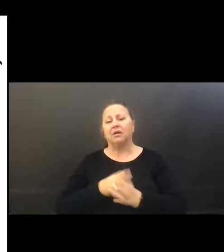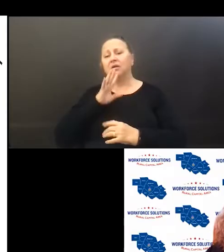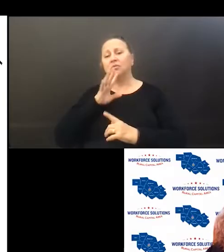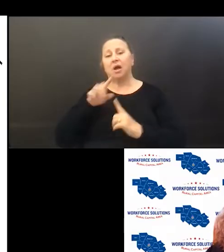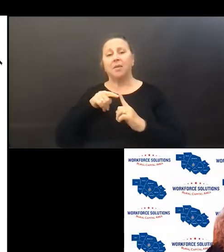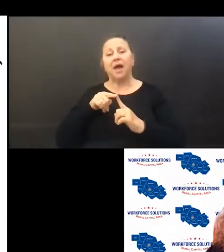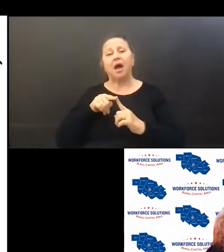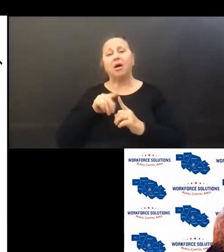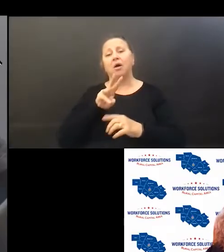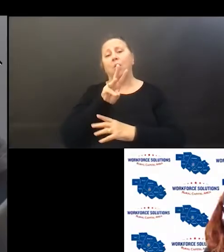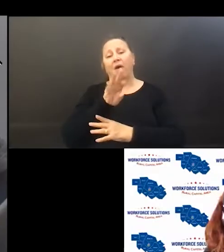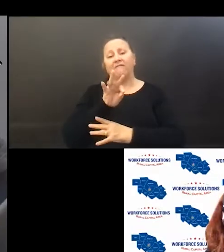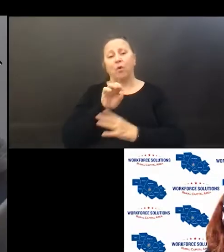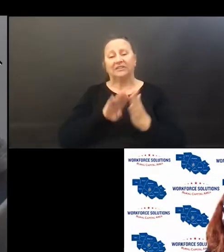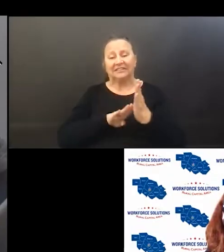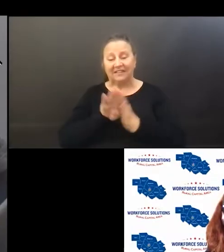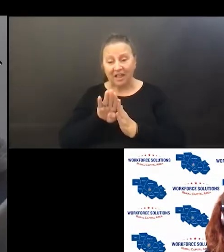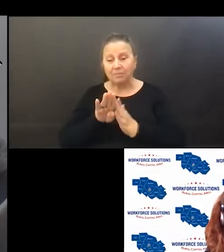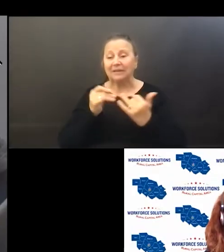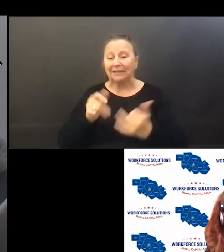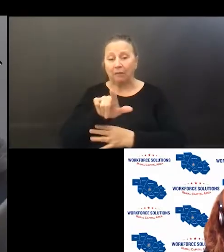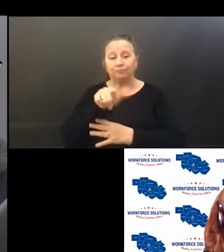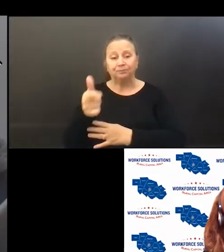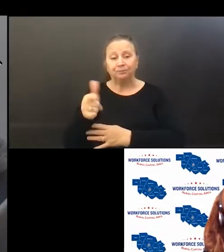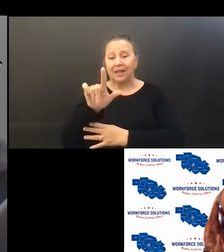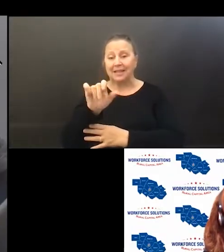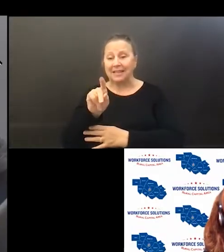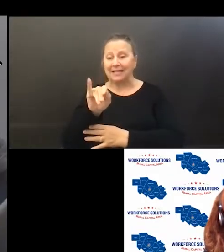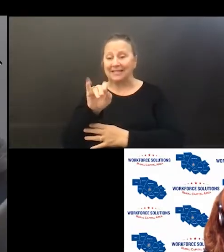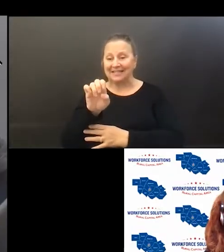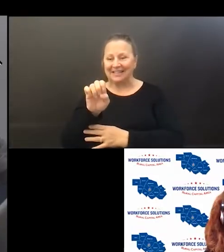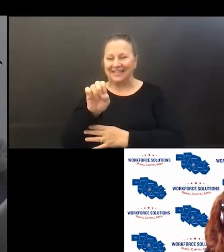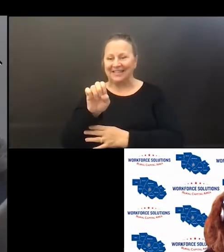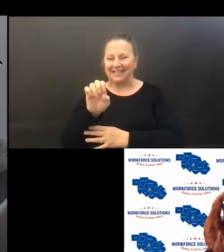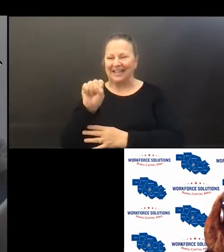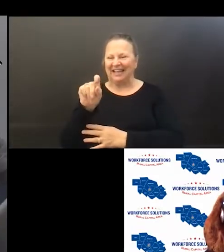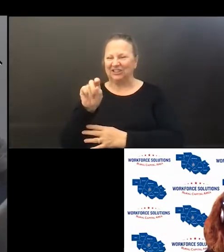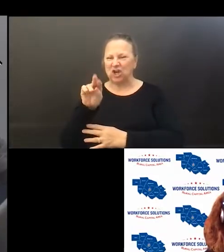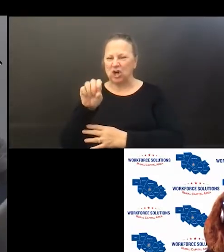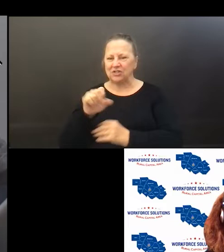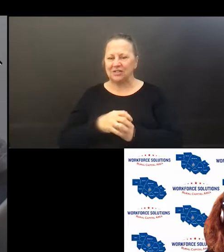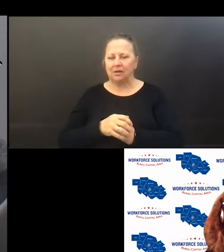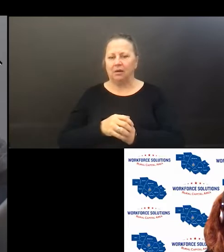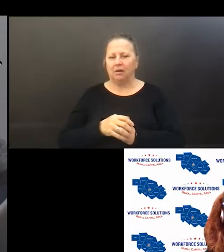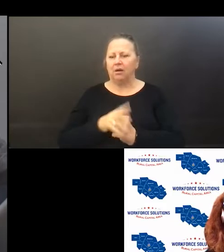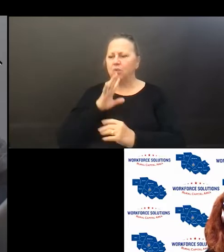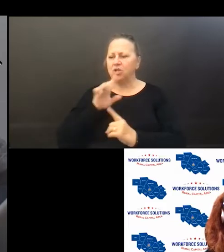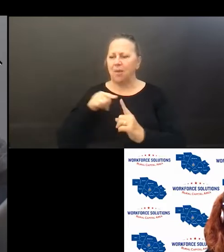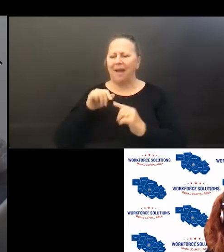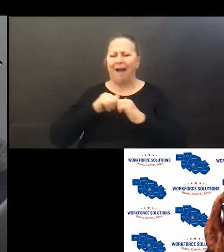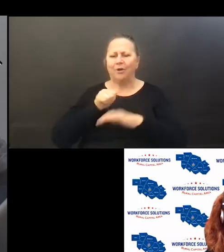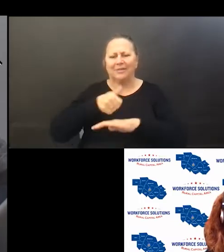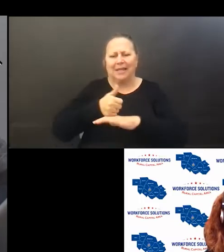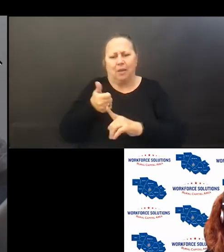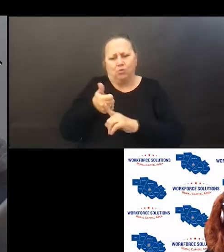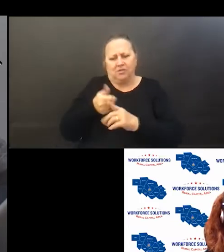turn it over now to Leslie Stearns. And Leslie is going to talk about how you can position yourself better